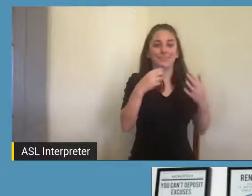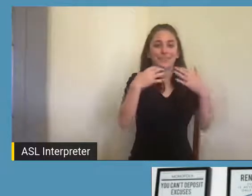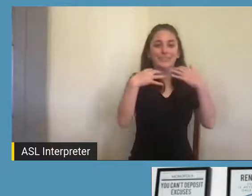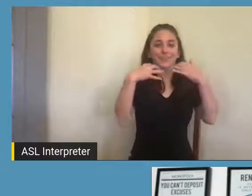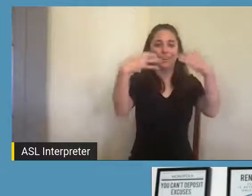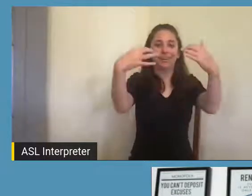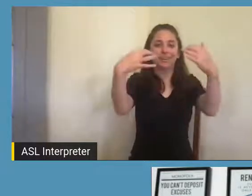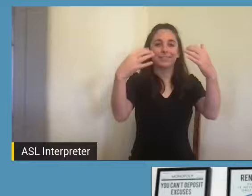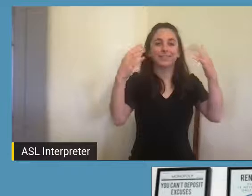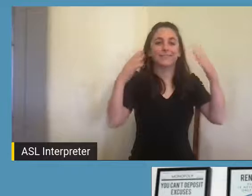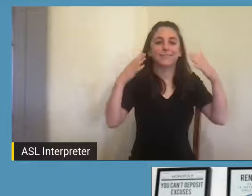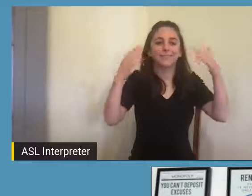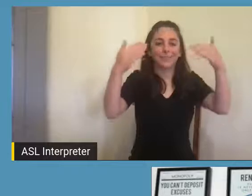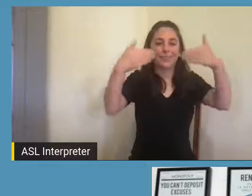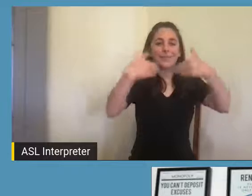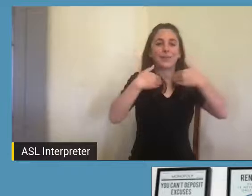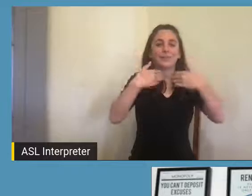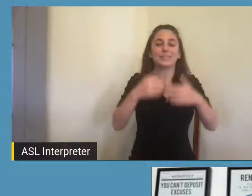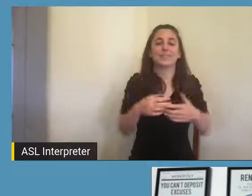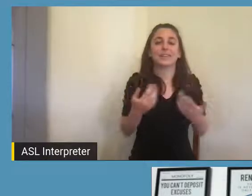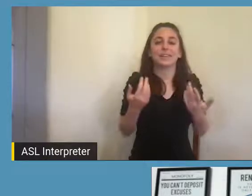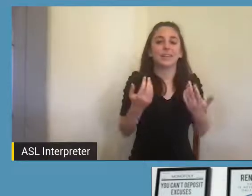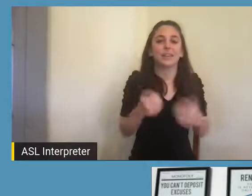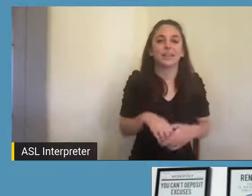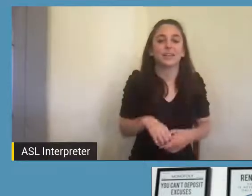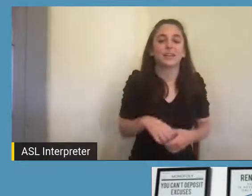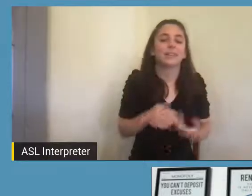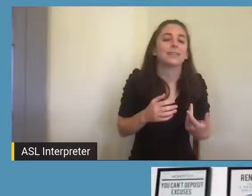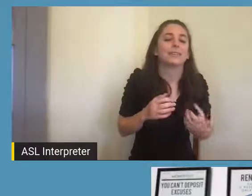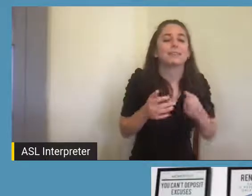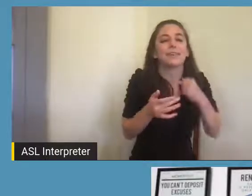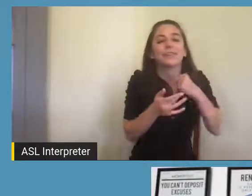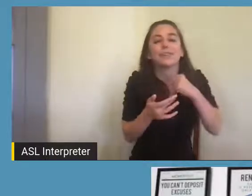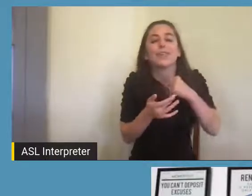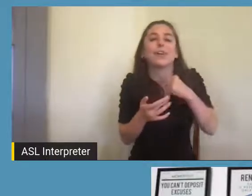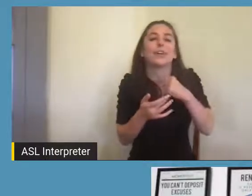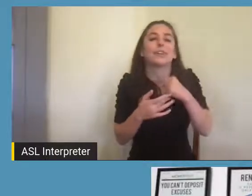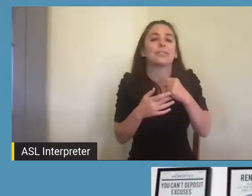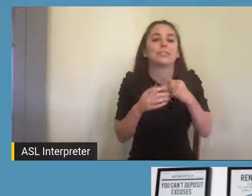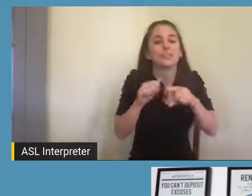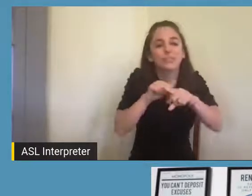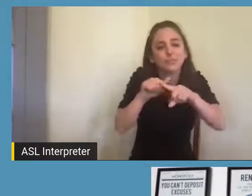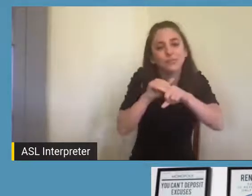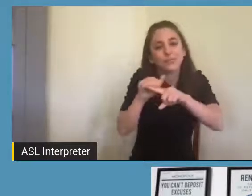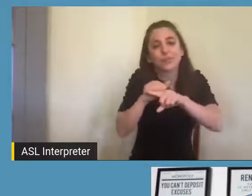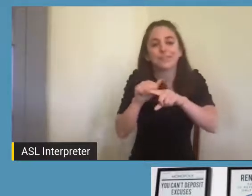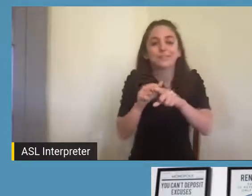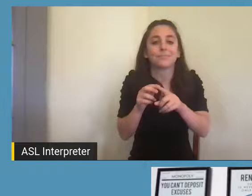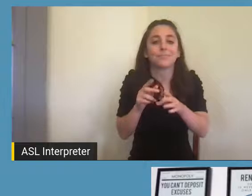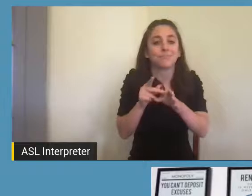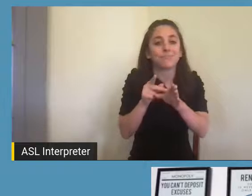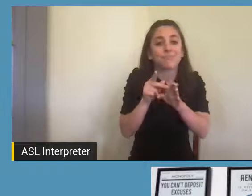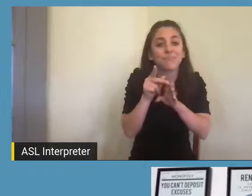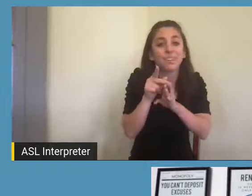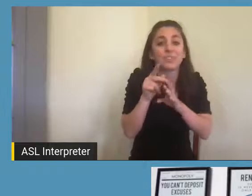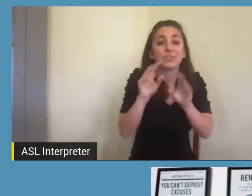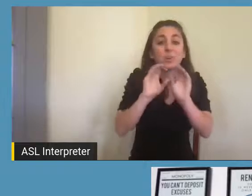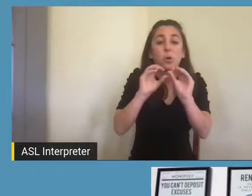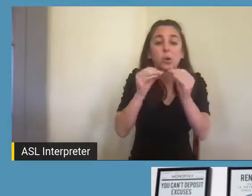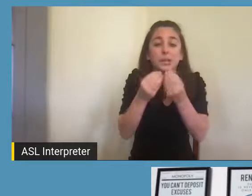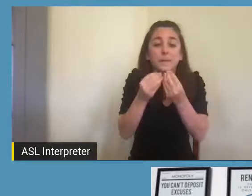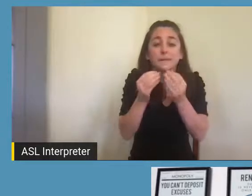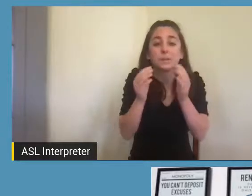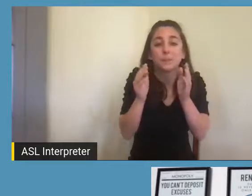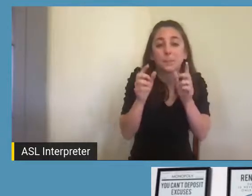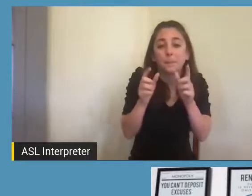for all of these technology trainings as somebody who runs a professional organization with a small staff.